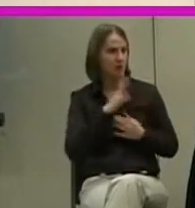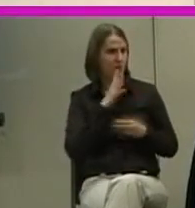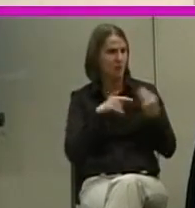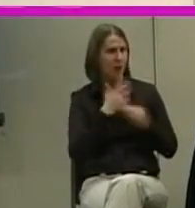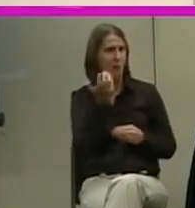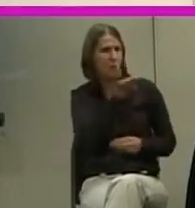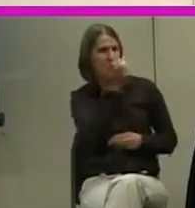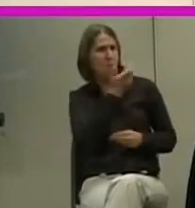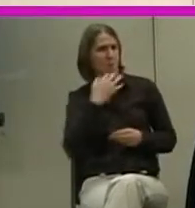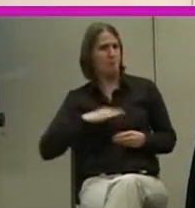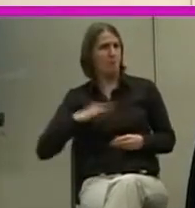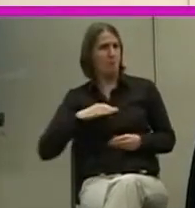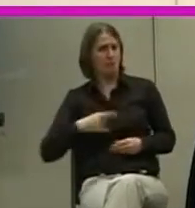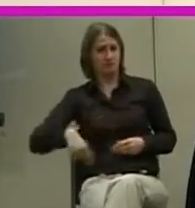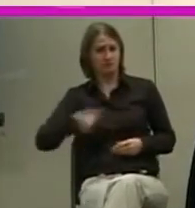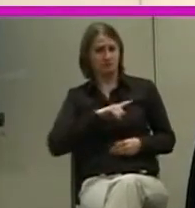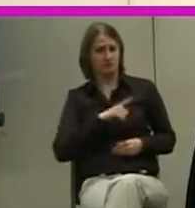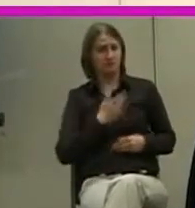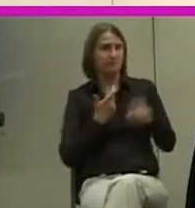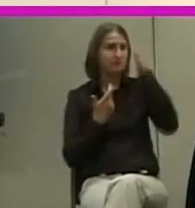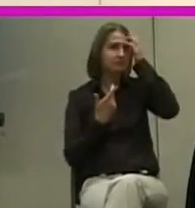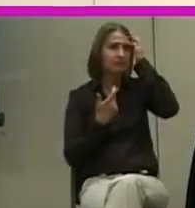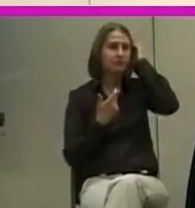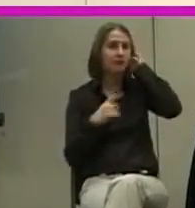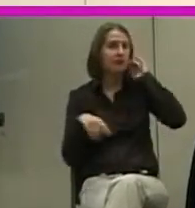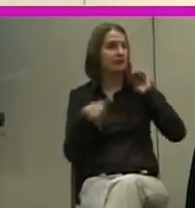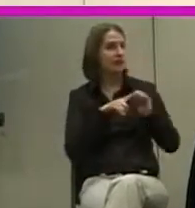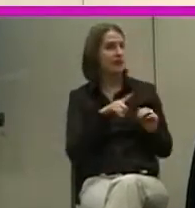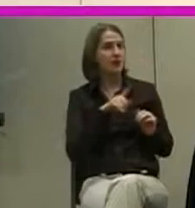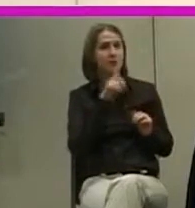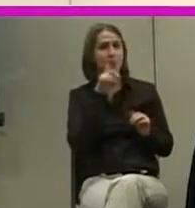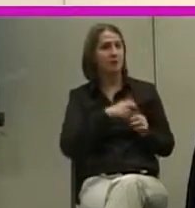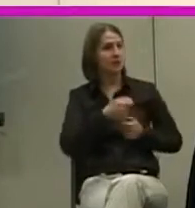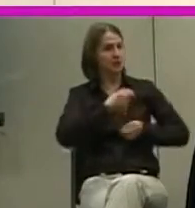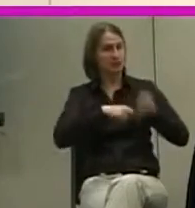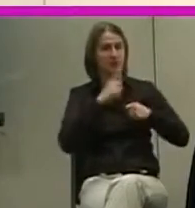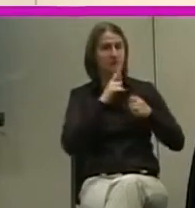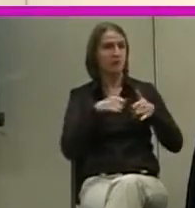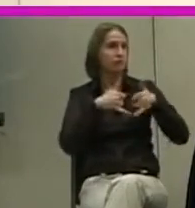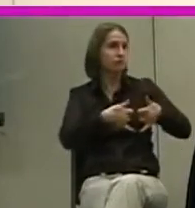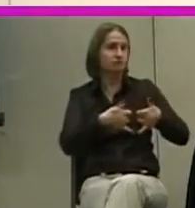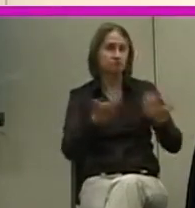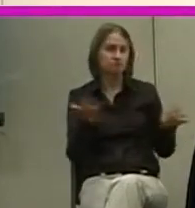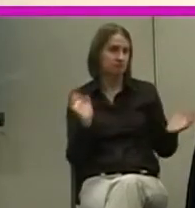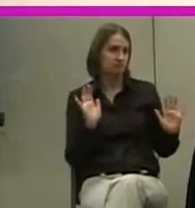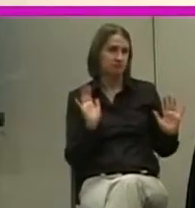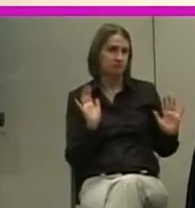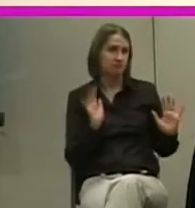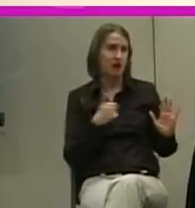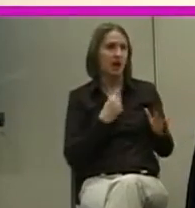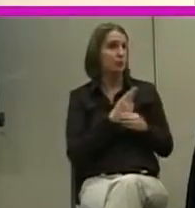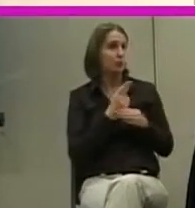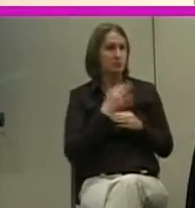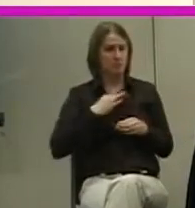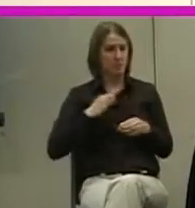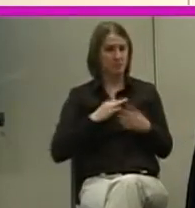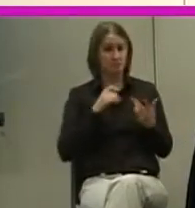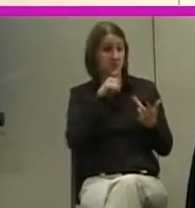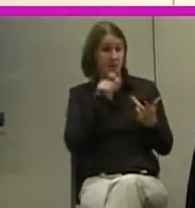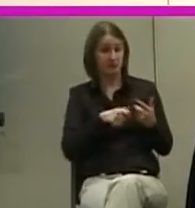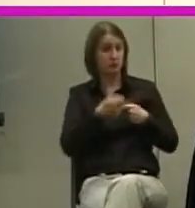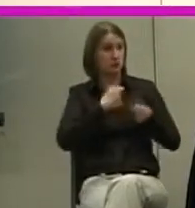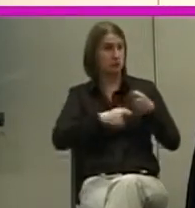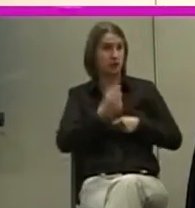look at all the points these guys earned. They do not need to be exchanged for anything. I've used them all the time without having them